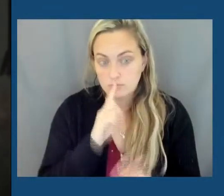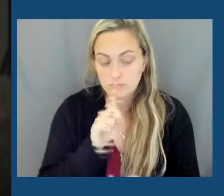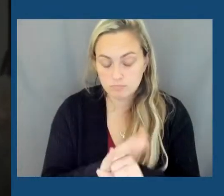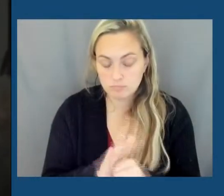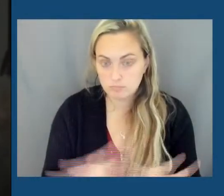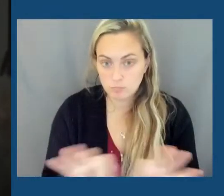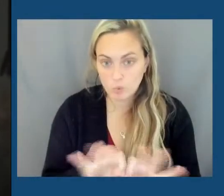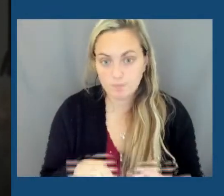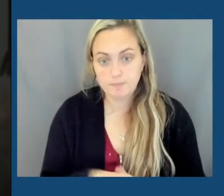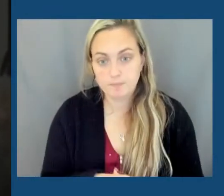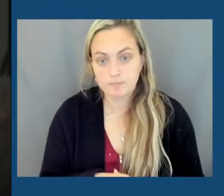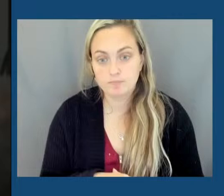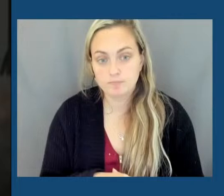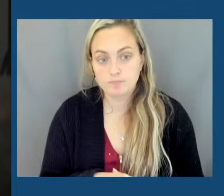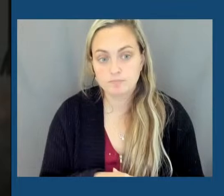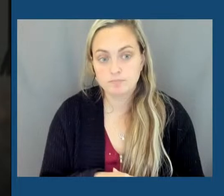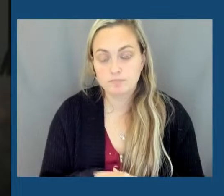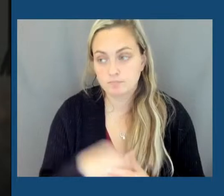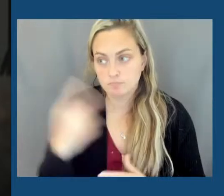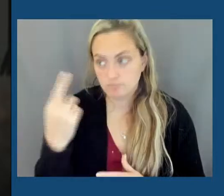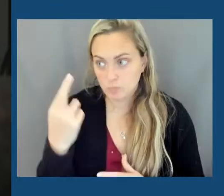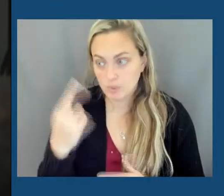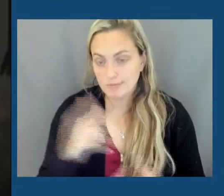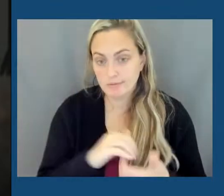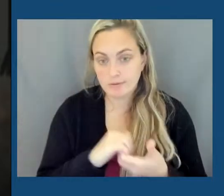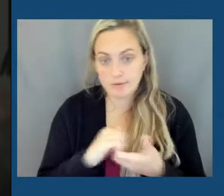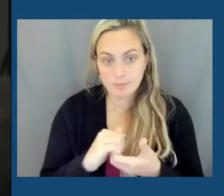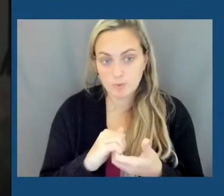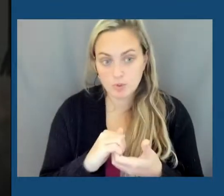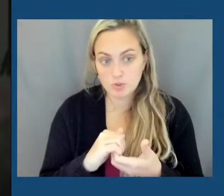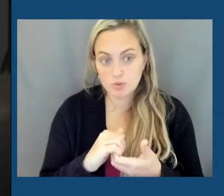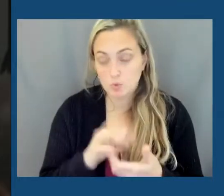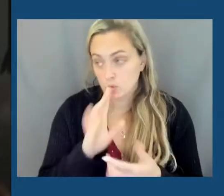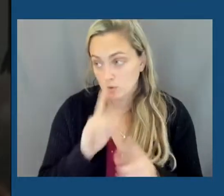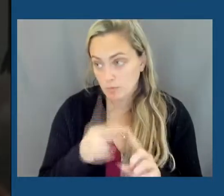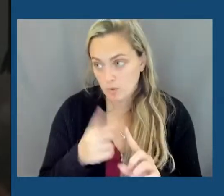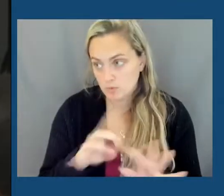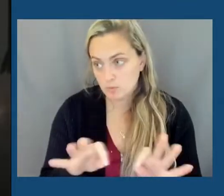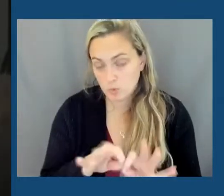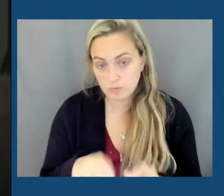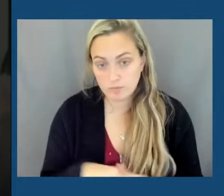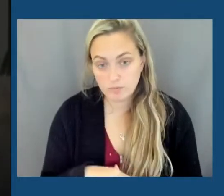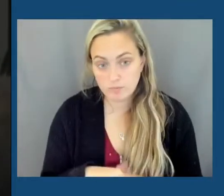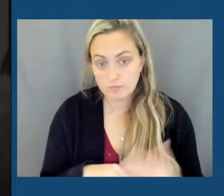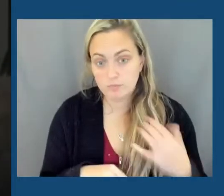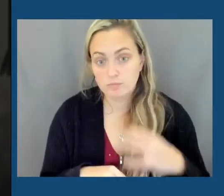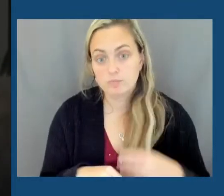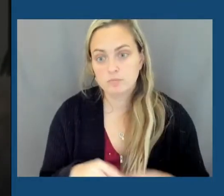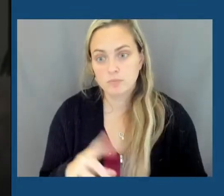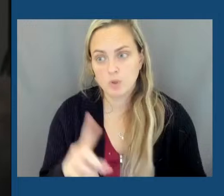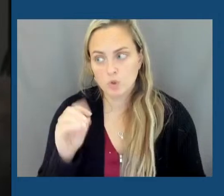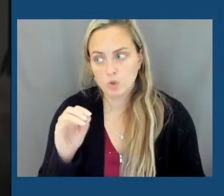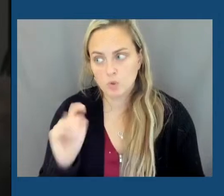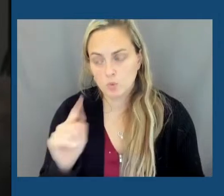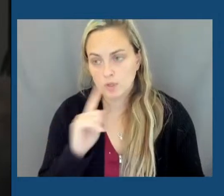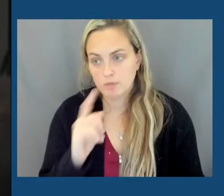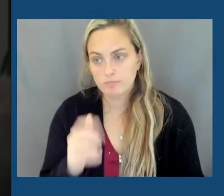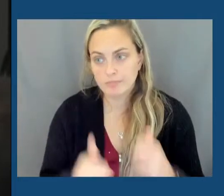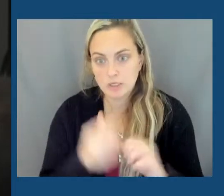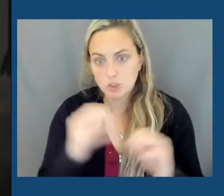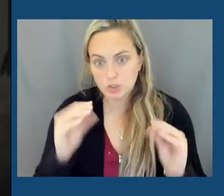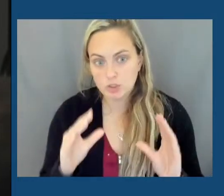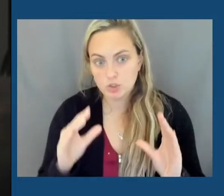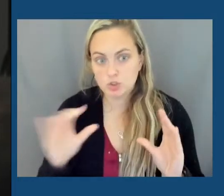imperative. That's why the collaboration that you talked about was so important. and we do it. Every teacher does